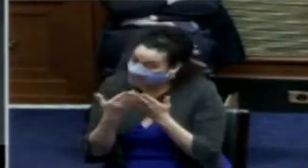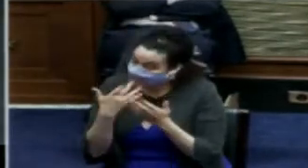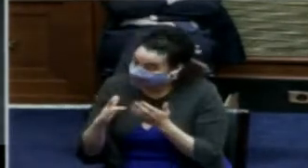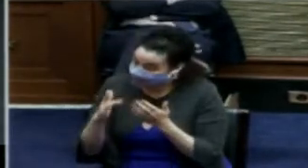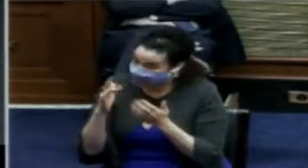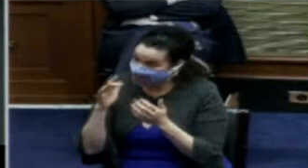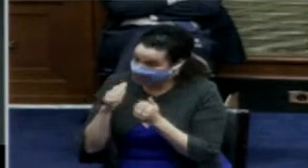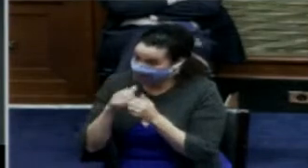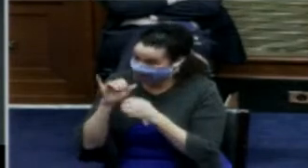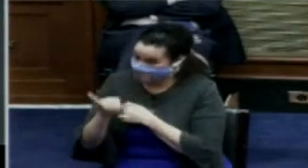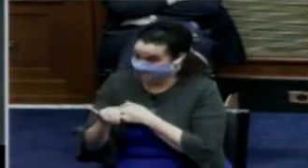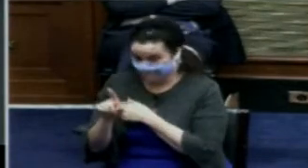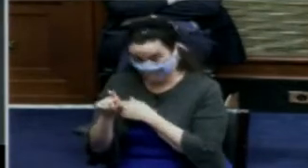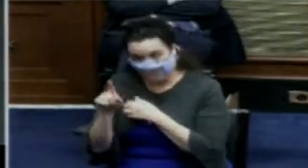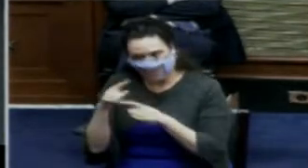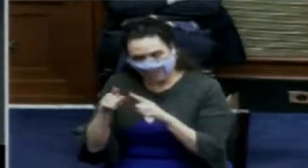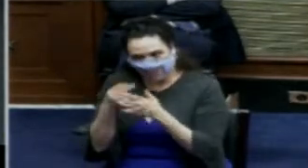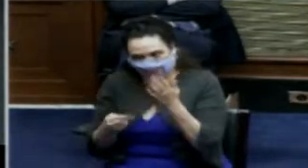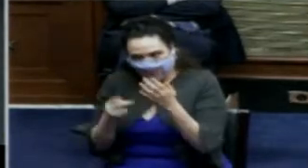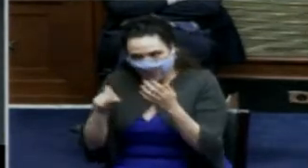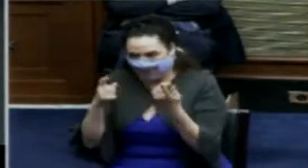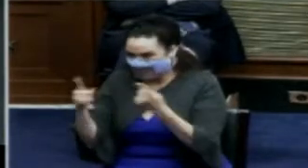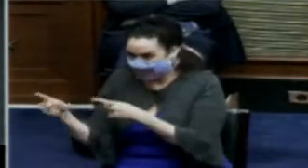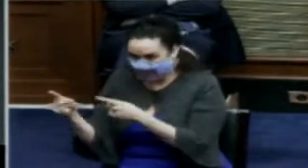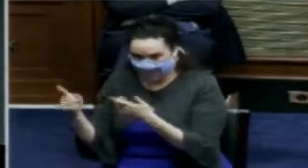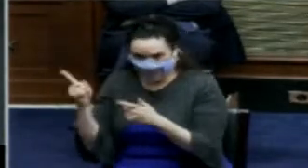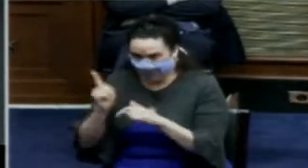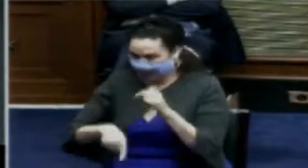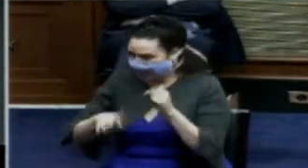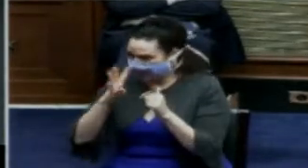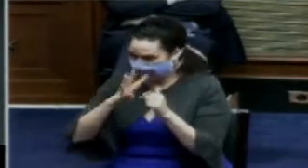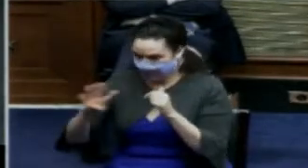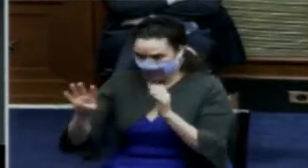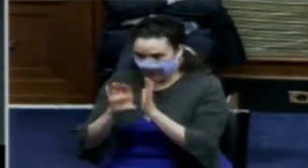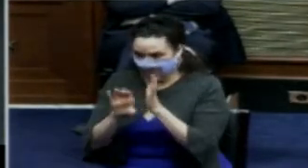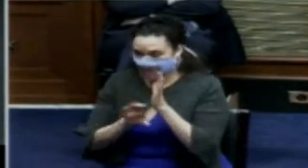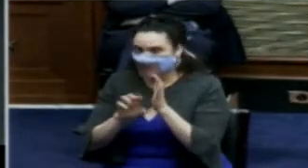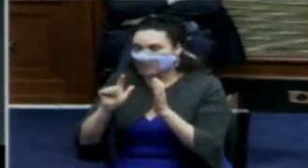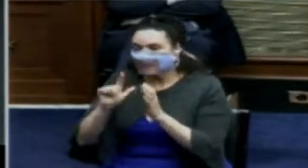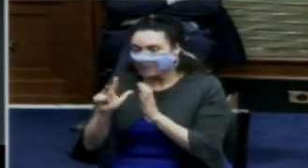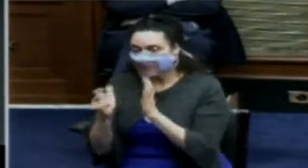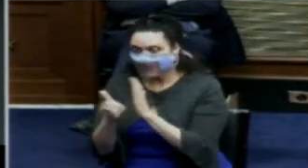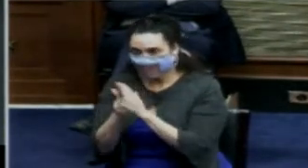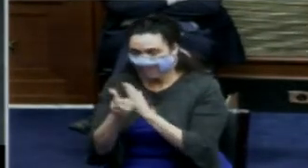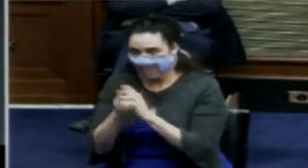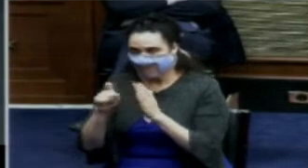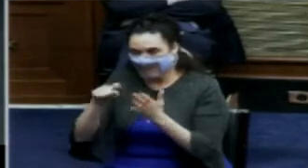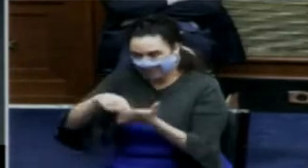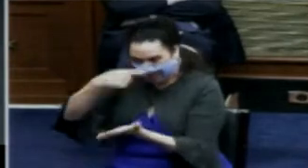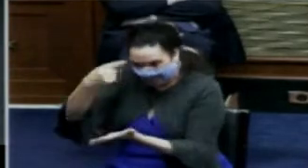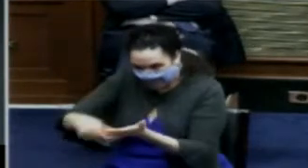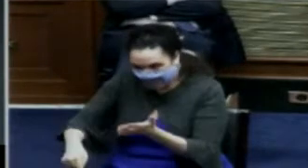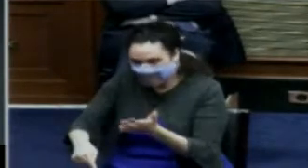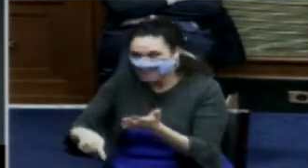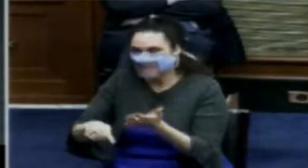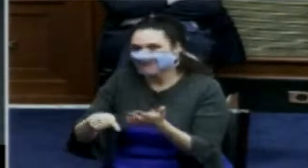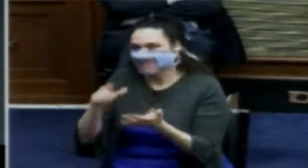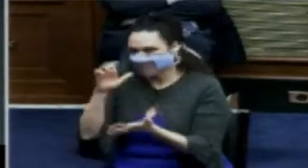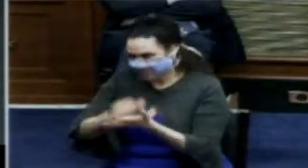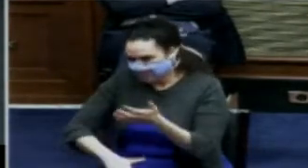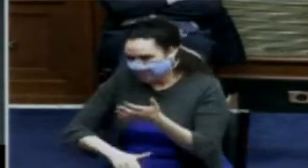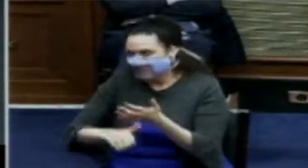the 23rd Amendment. You can't get past this. The 23rd Amendment will have to be repealed by an additional amendment to